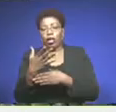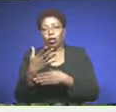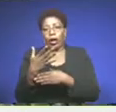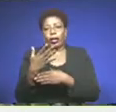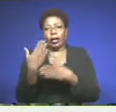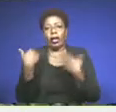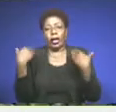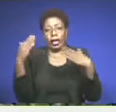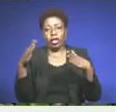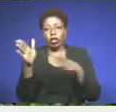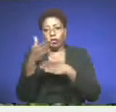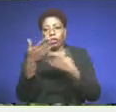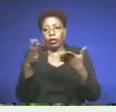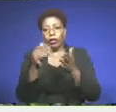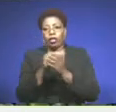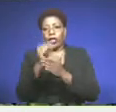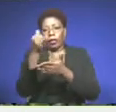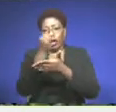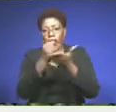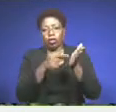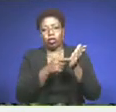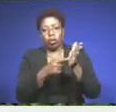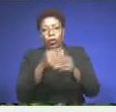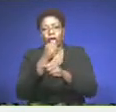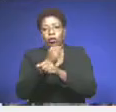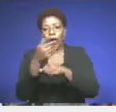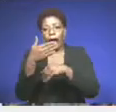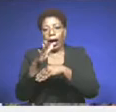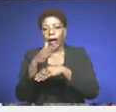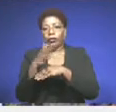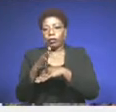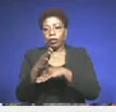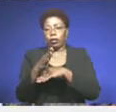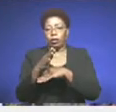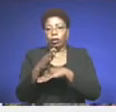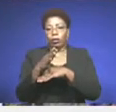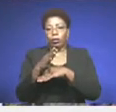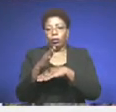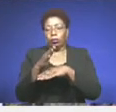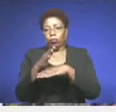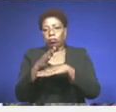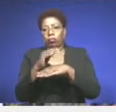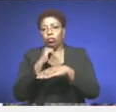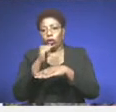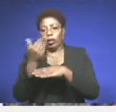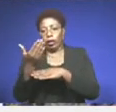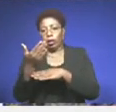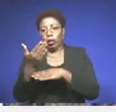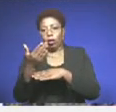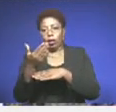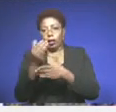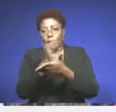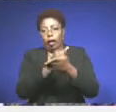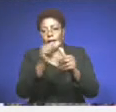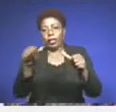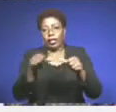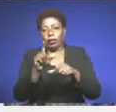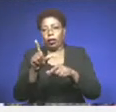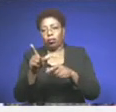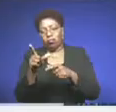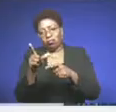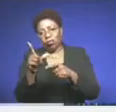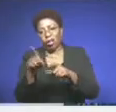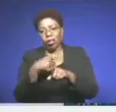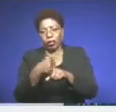today. Another artist showcasing his work after an absence on the art scene was Ryan Turnquest. Things